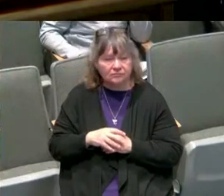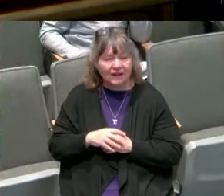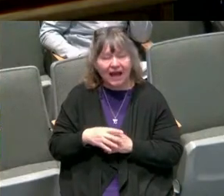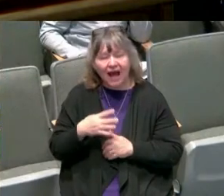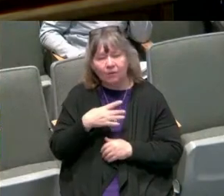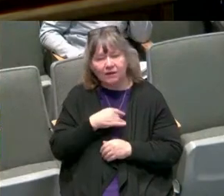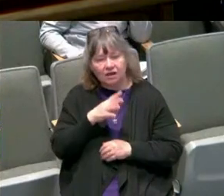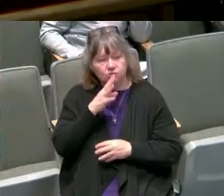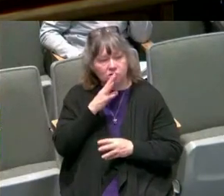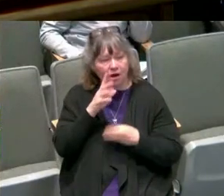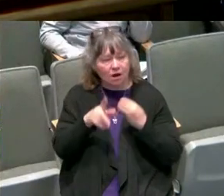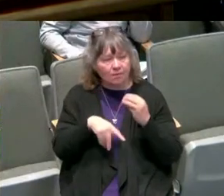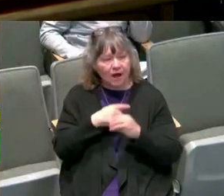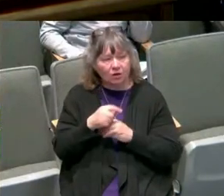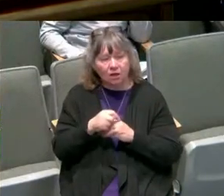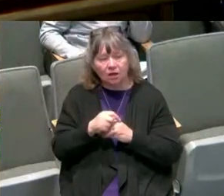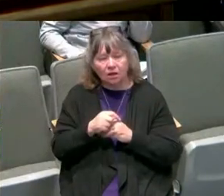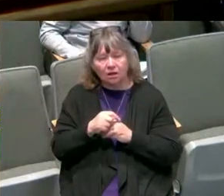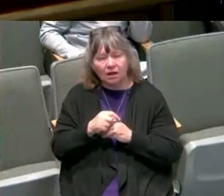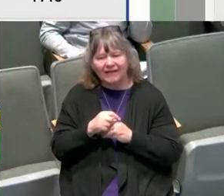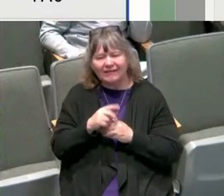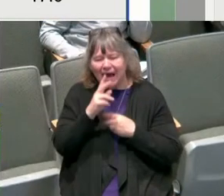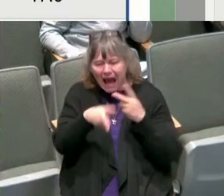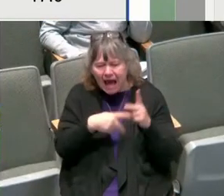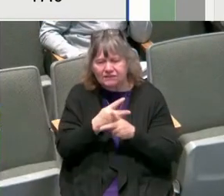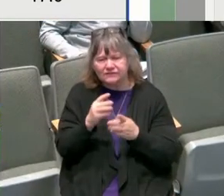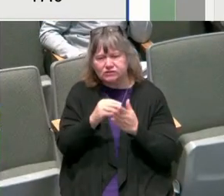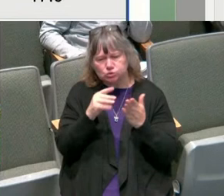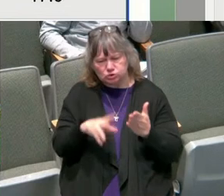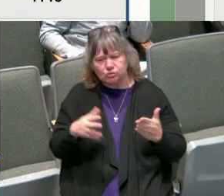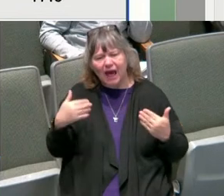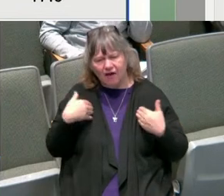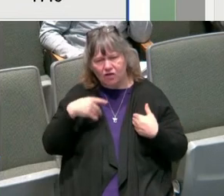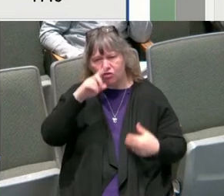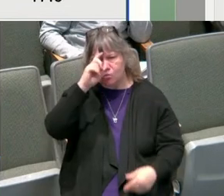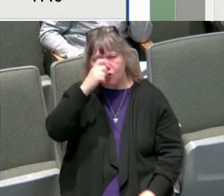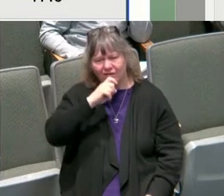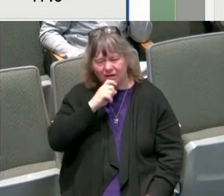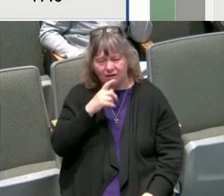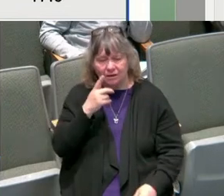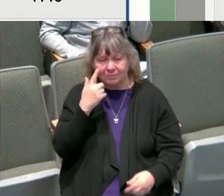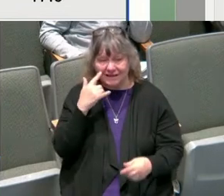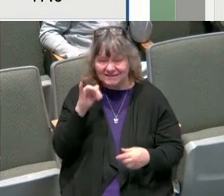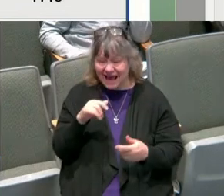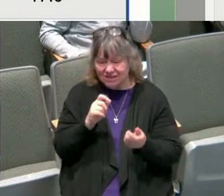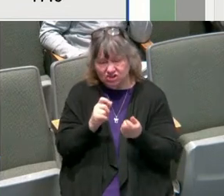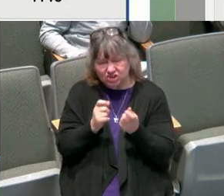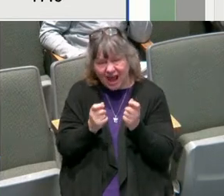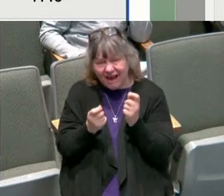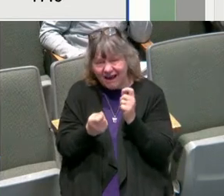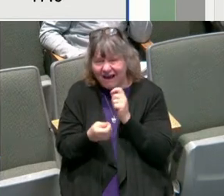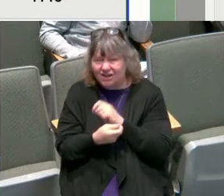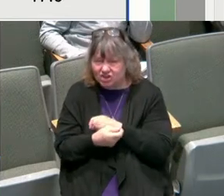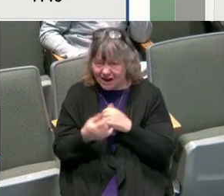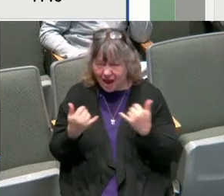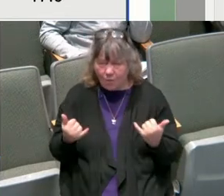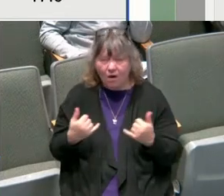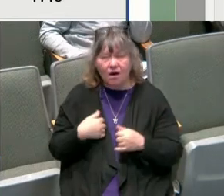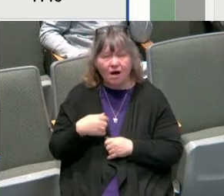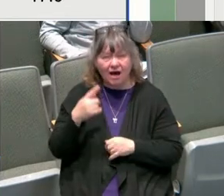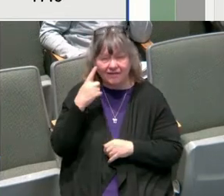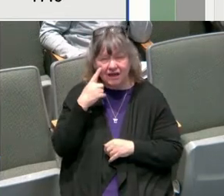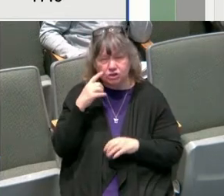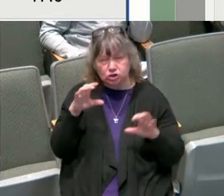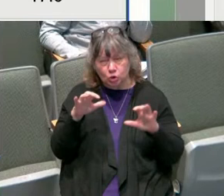I'd like to talk a little bit about the profiles of our students because those are changing as I've noted I think to do